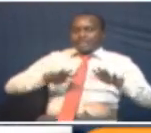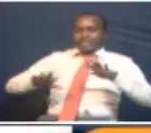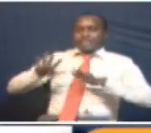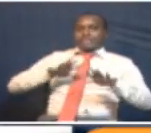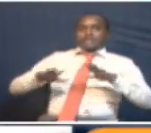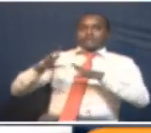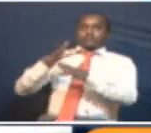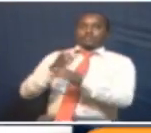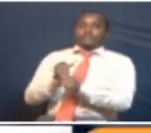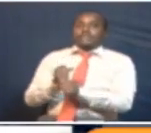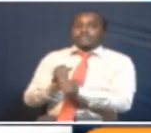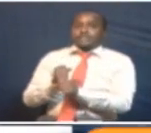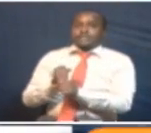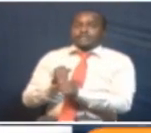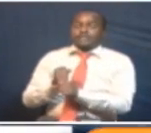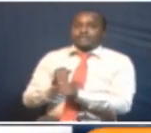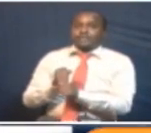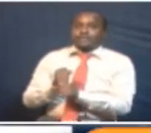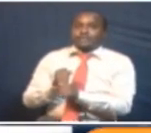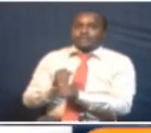politics that are disruptive